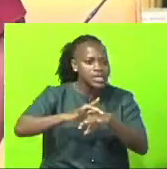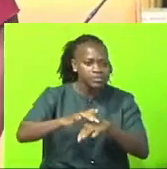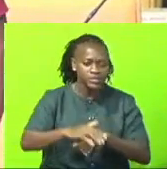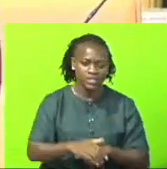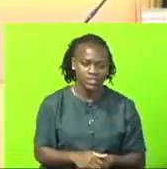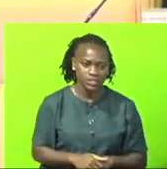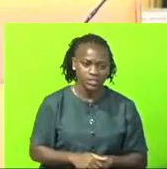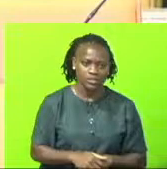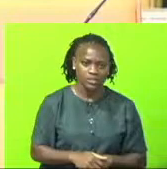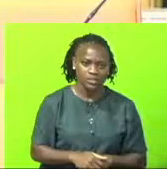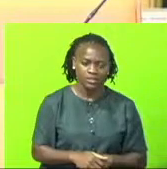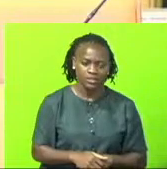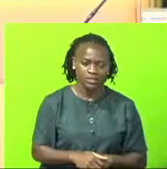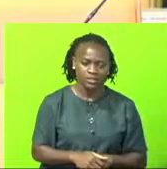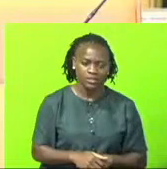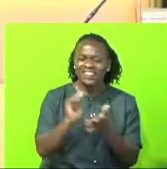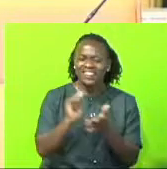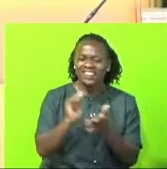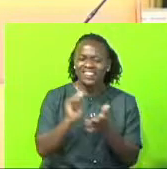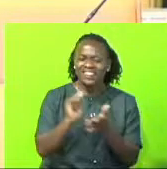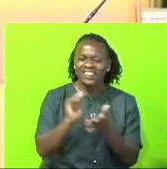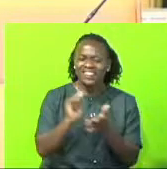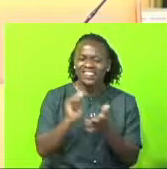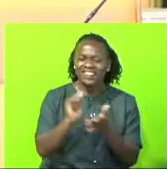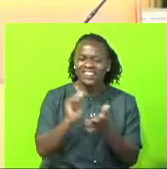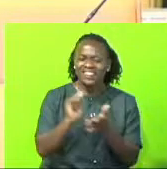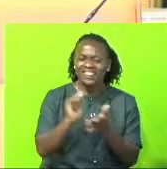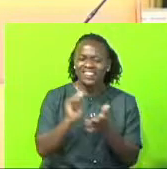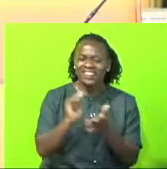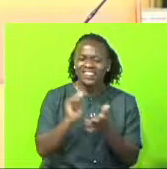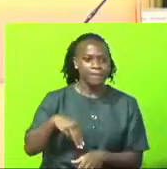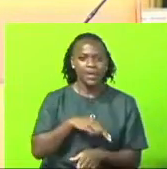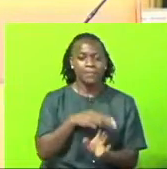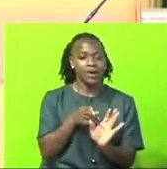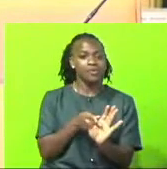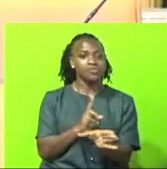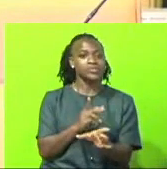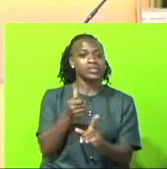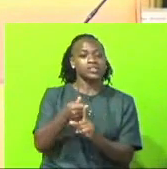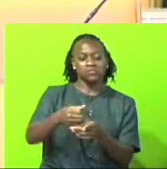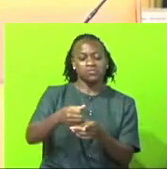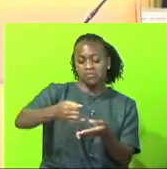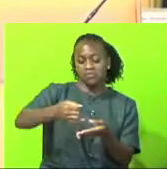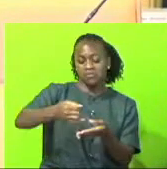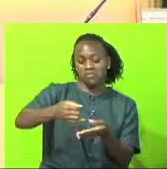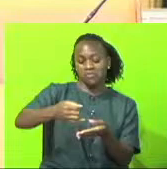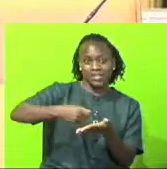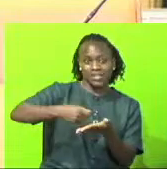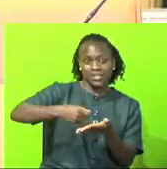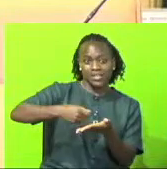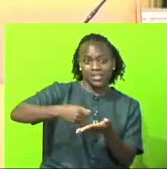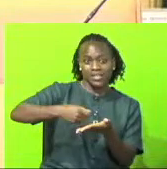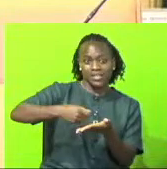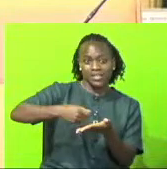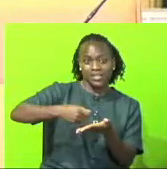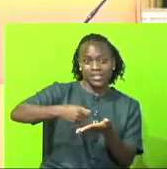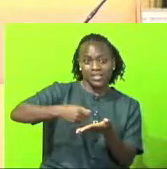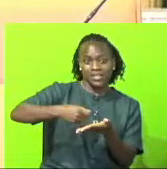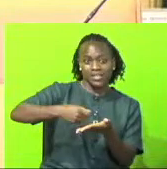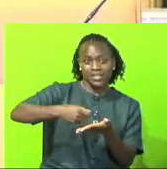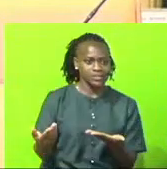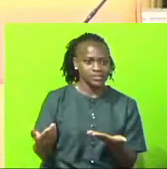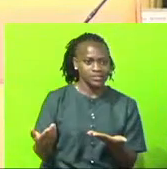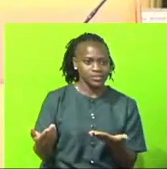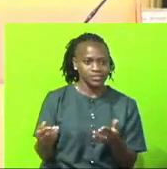cannot be debating this matter. That a member has resigned under his signature, and whether or not by resignation